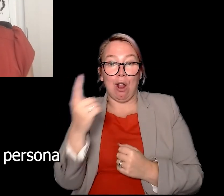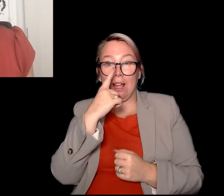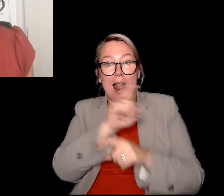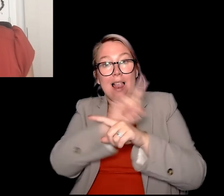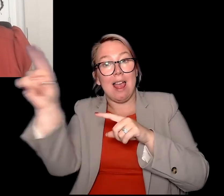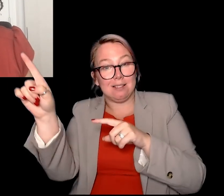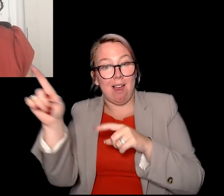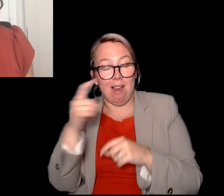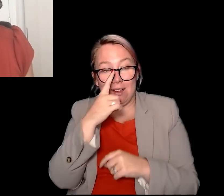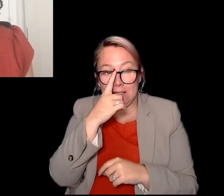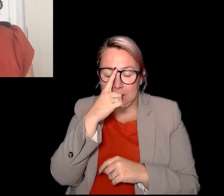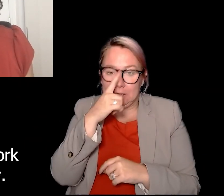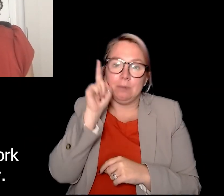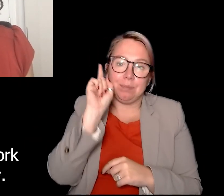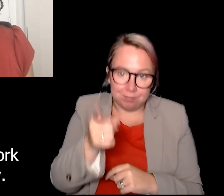day zero.